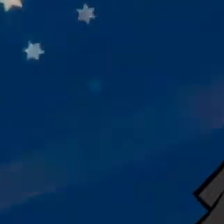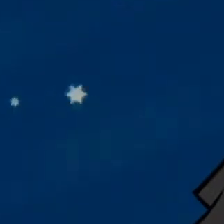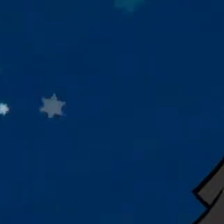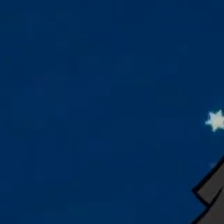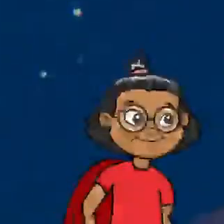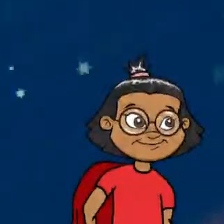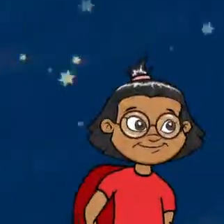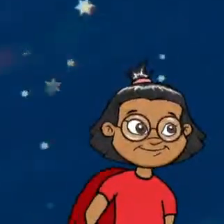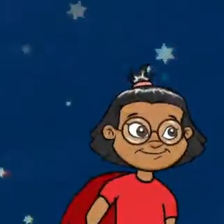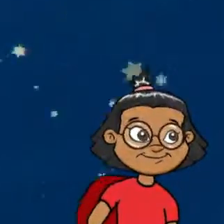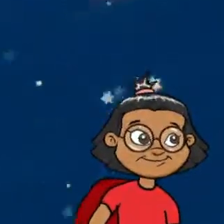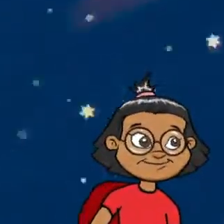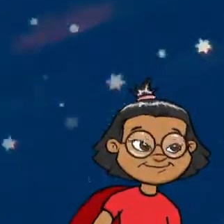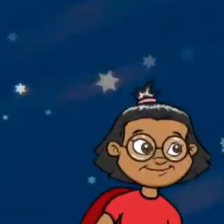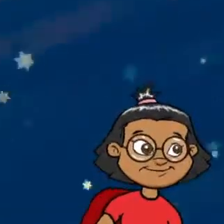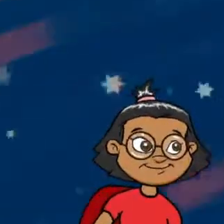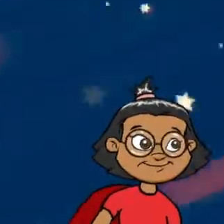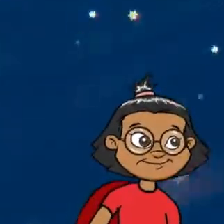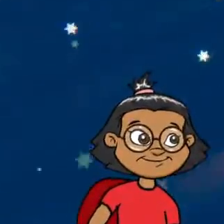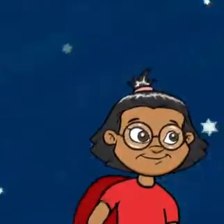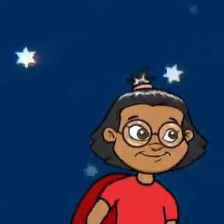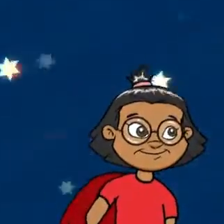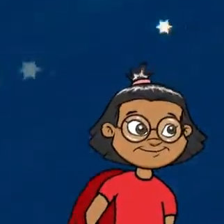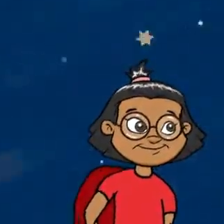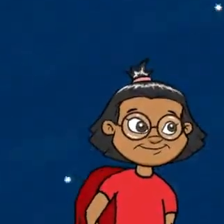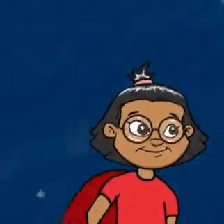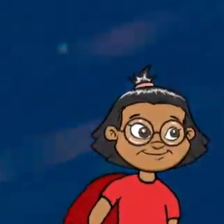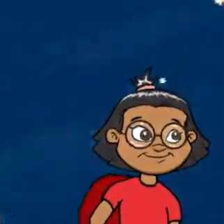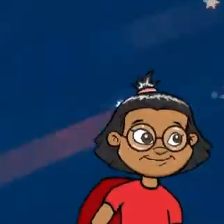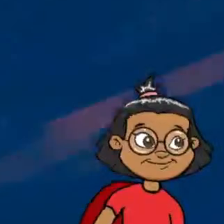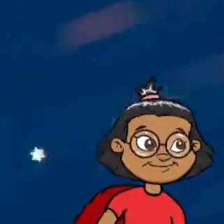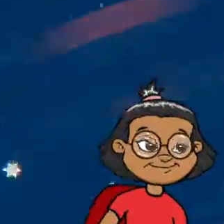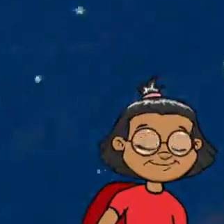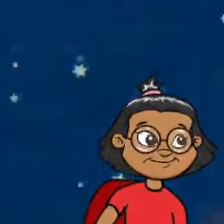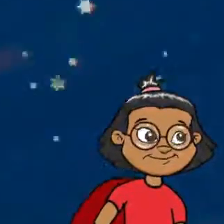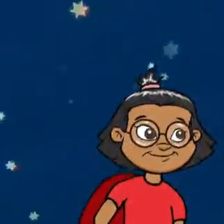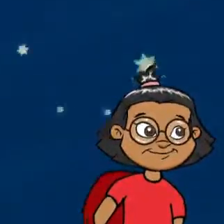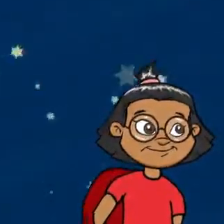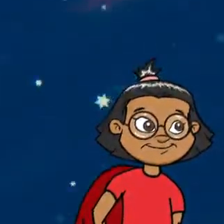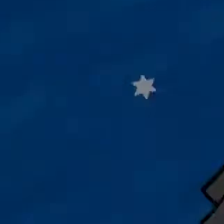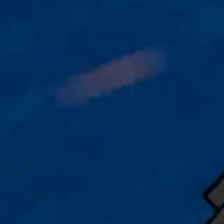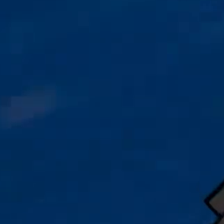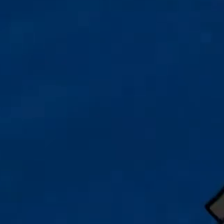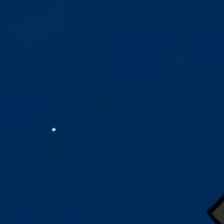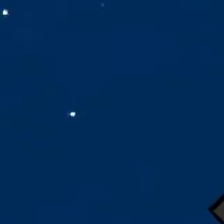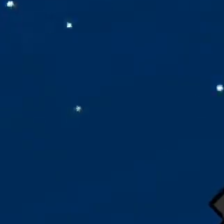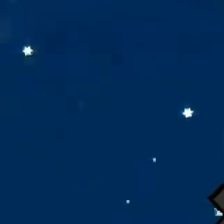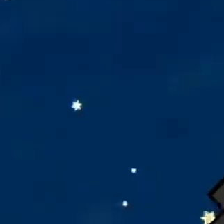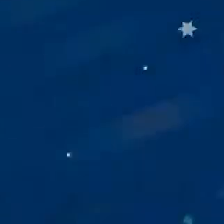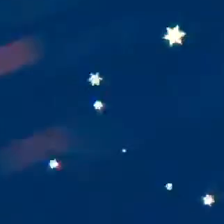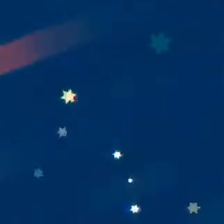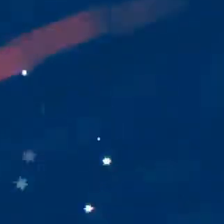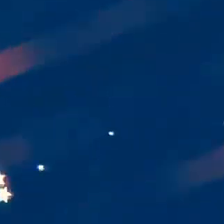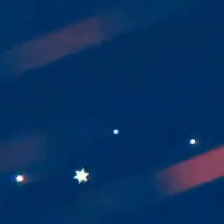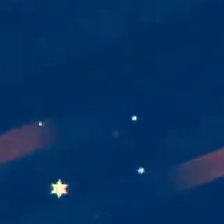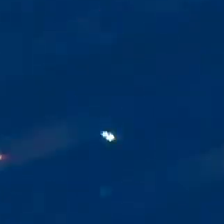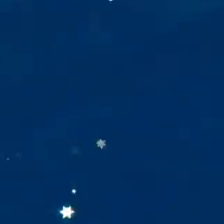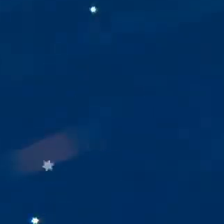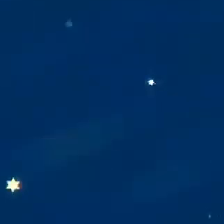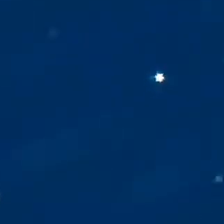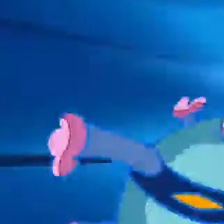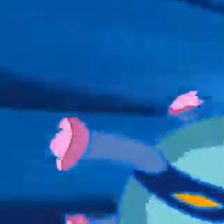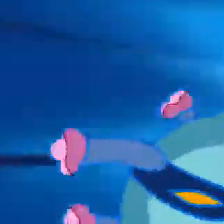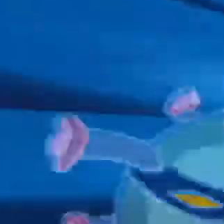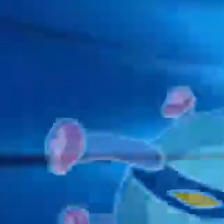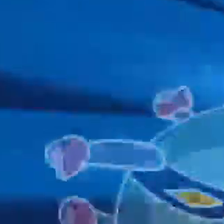Right. So what is the coronavirus, and what are his supervillain powers? Being invisible? Good guess,